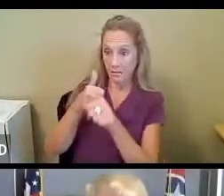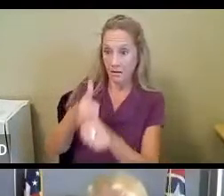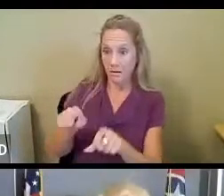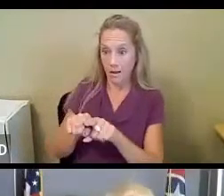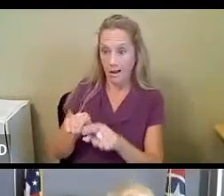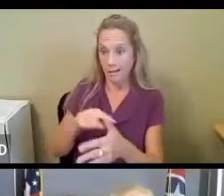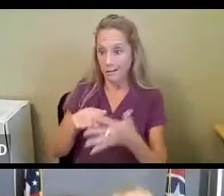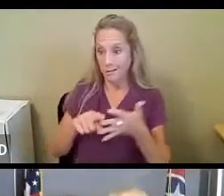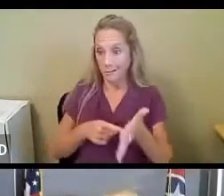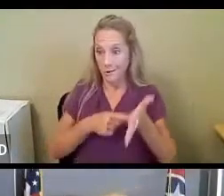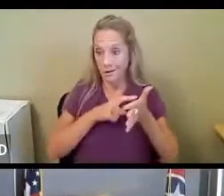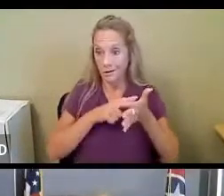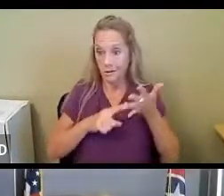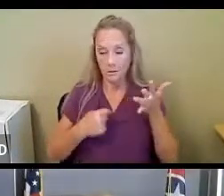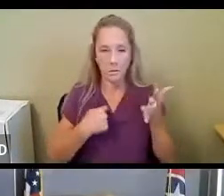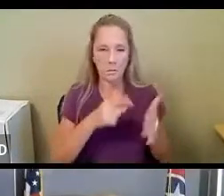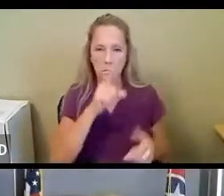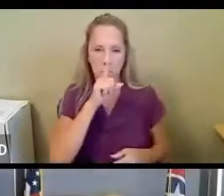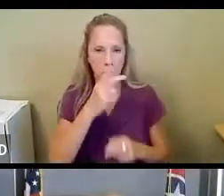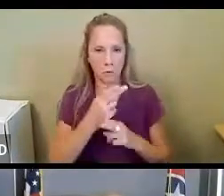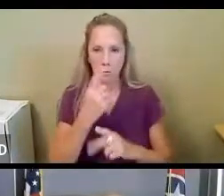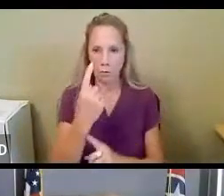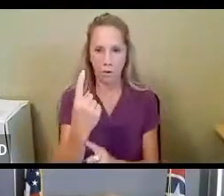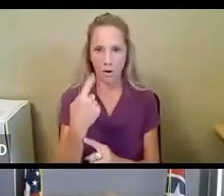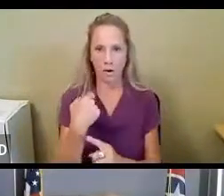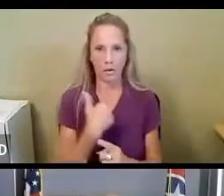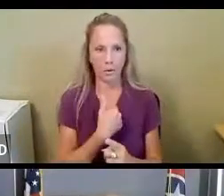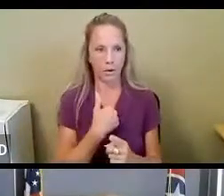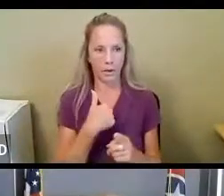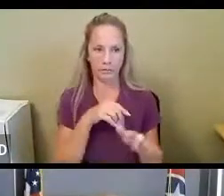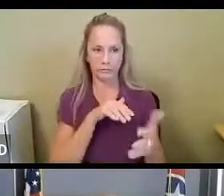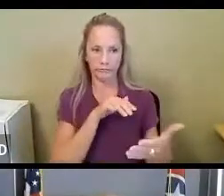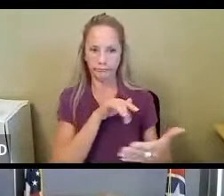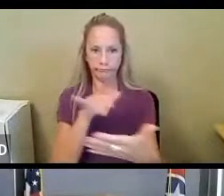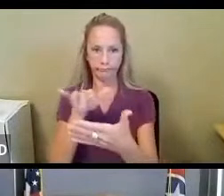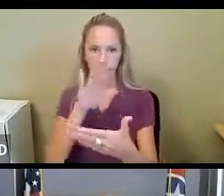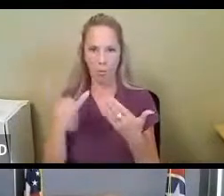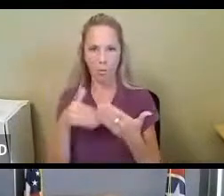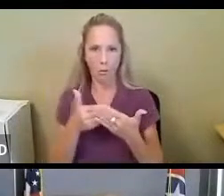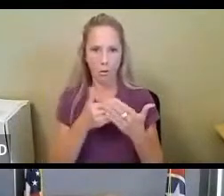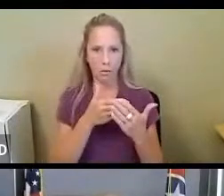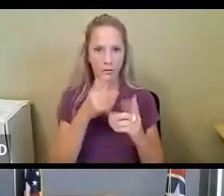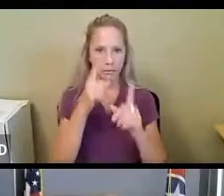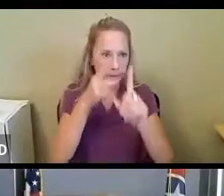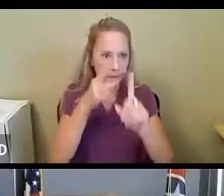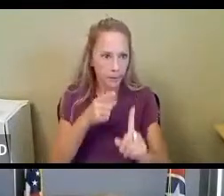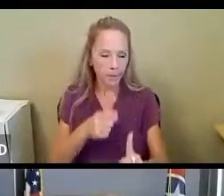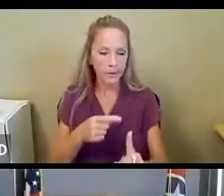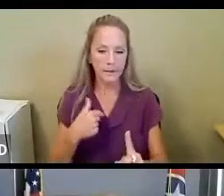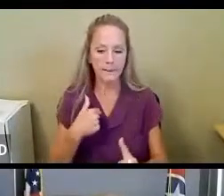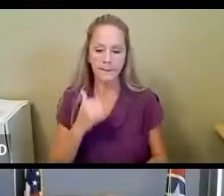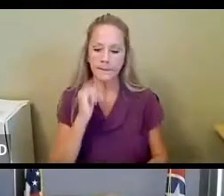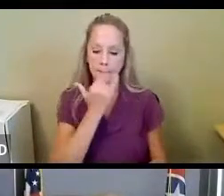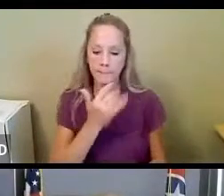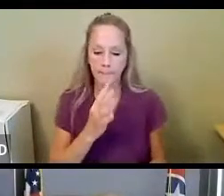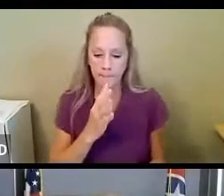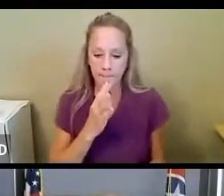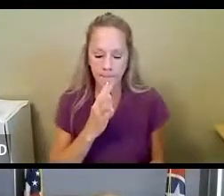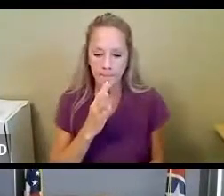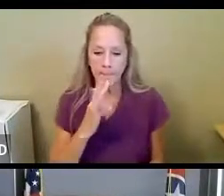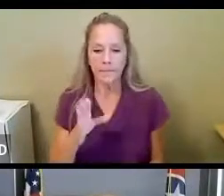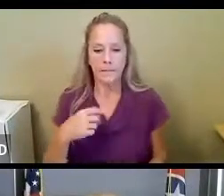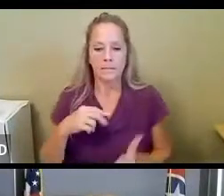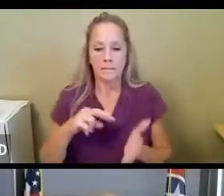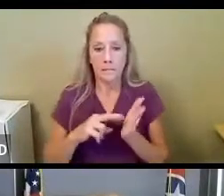one criteria, just like we don't have one benchmark. We look at all of our benchmarks, and it really is, I misspoke, Mayor, it really is the trend line